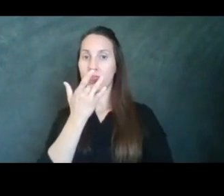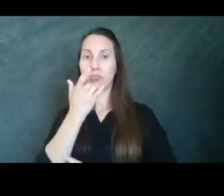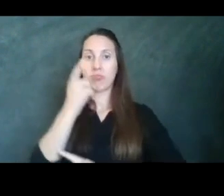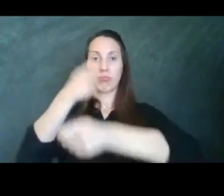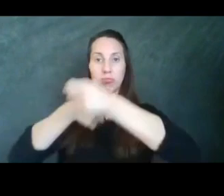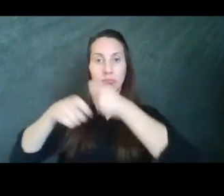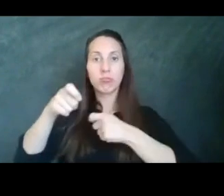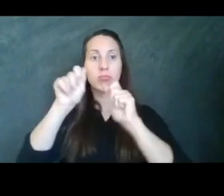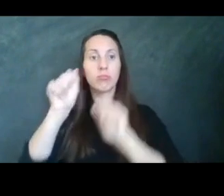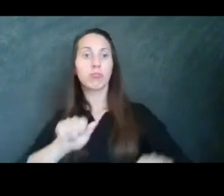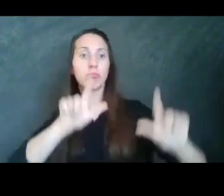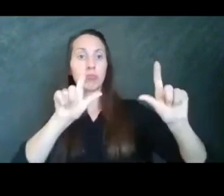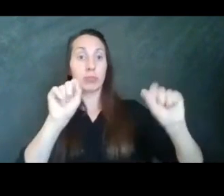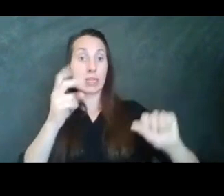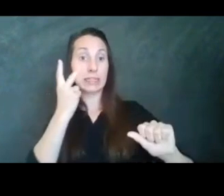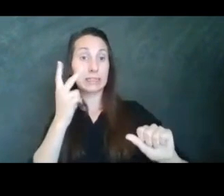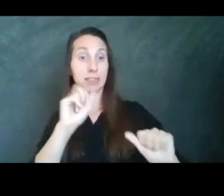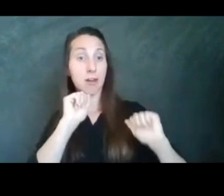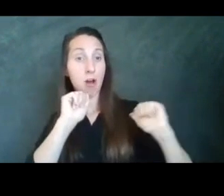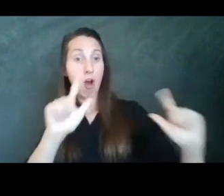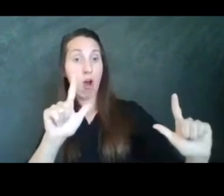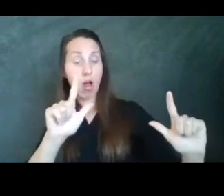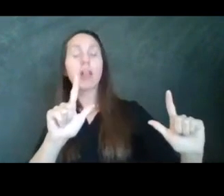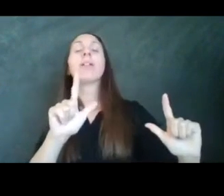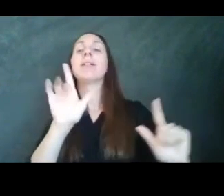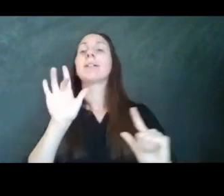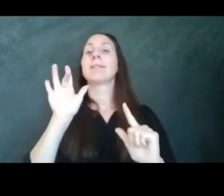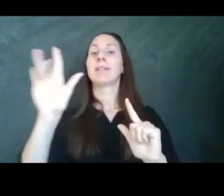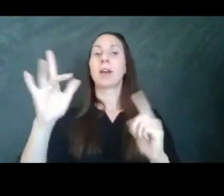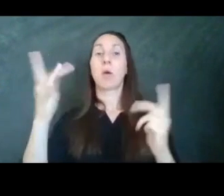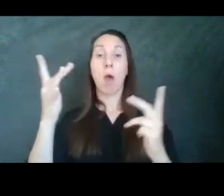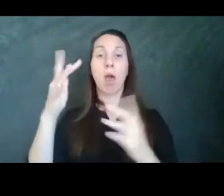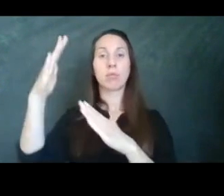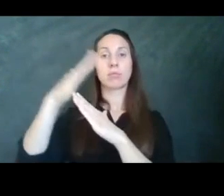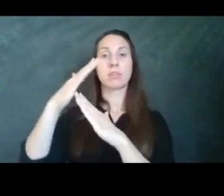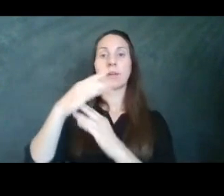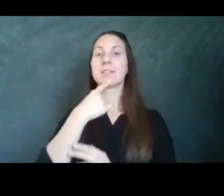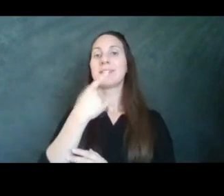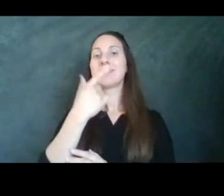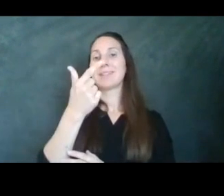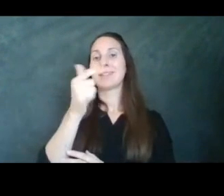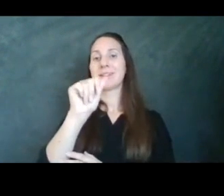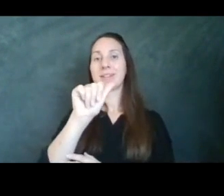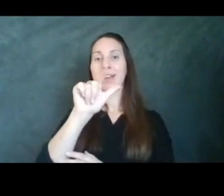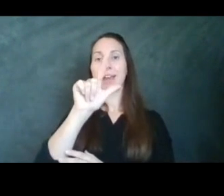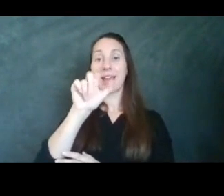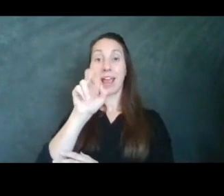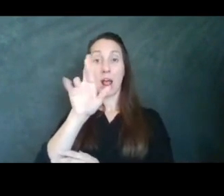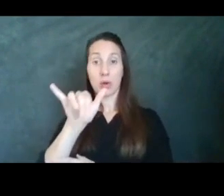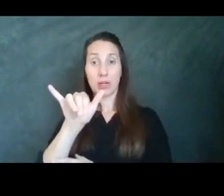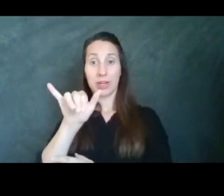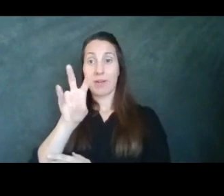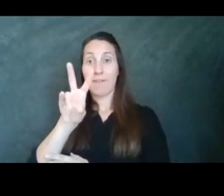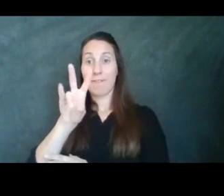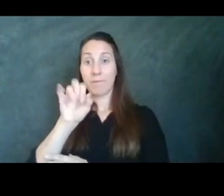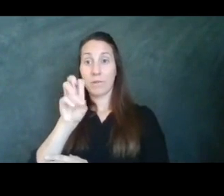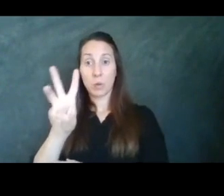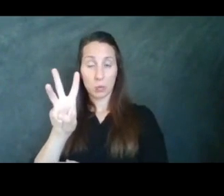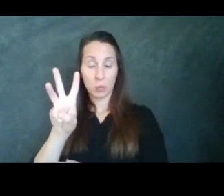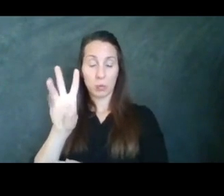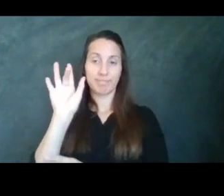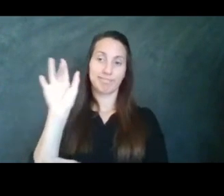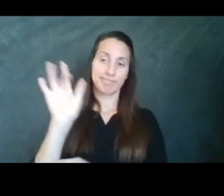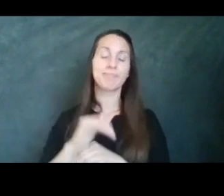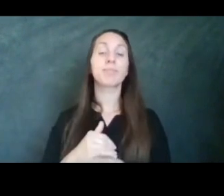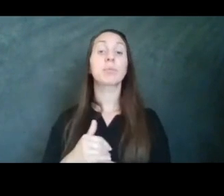you see more speakers, you can click Gallery View at the top of your corner if you're logged into Zoom. There are closed